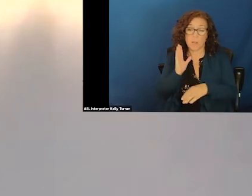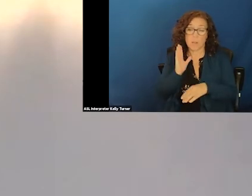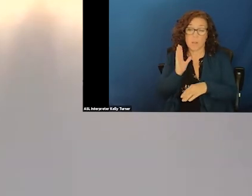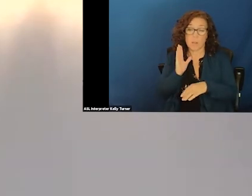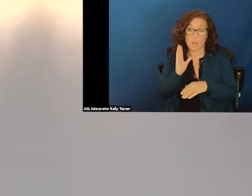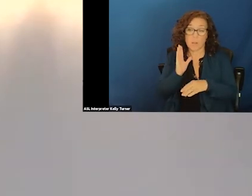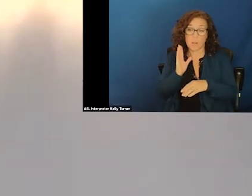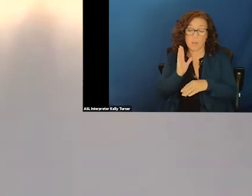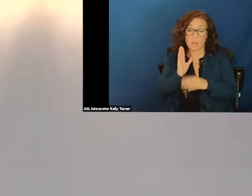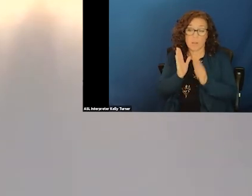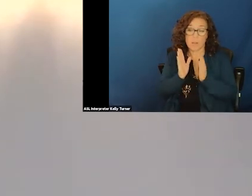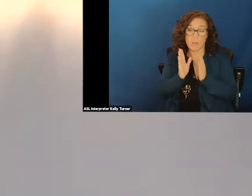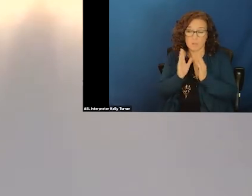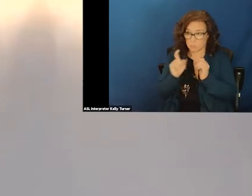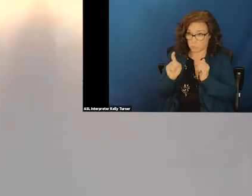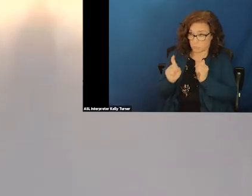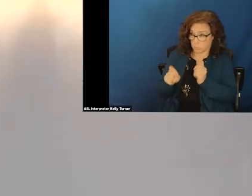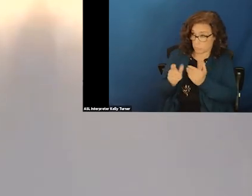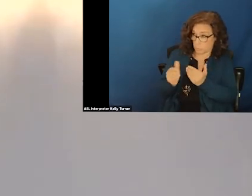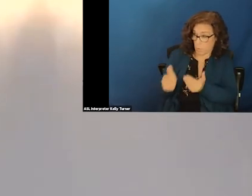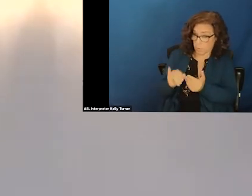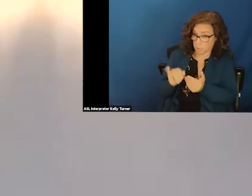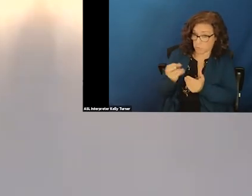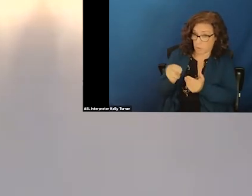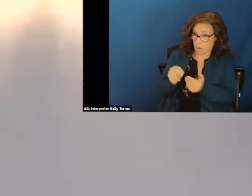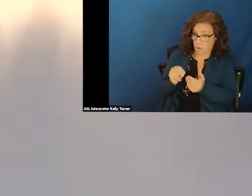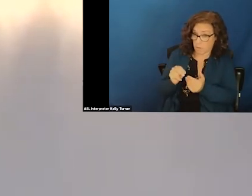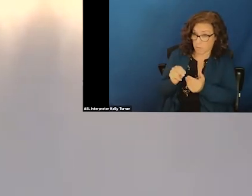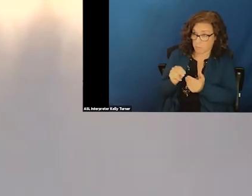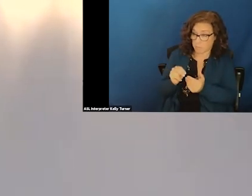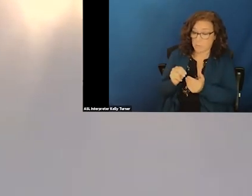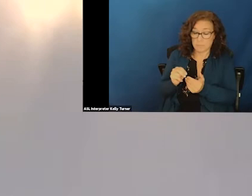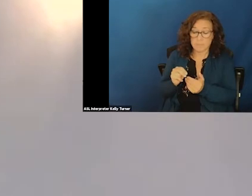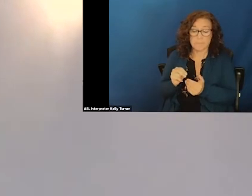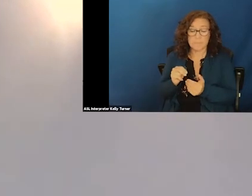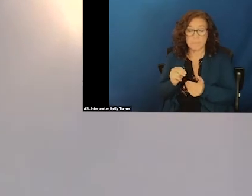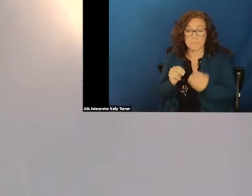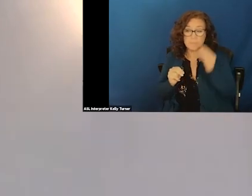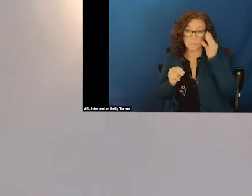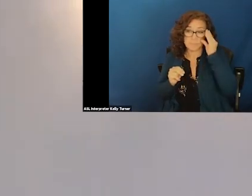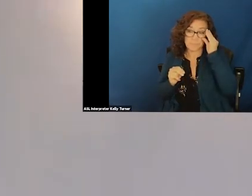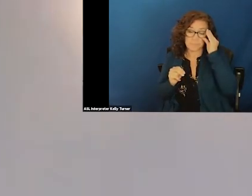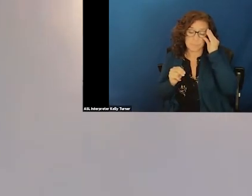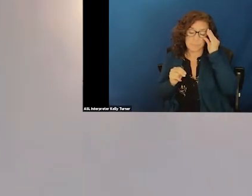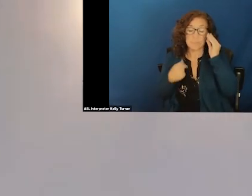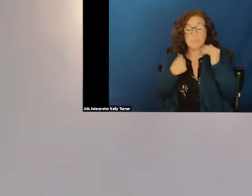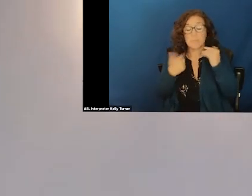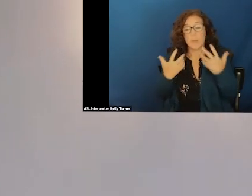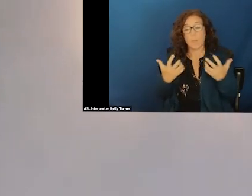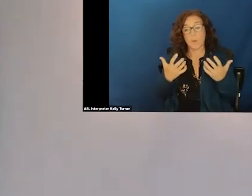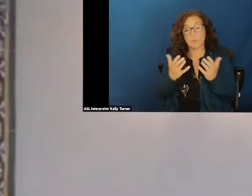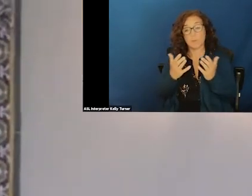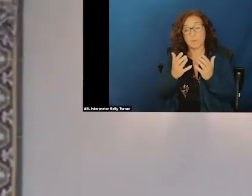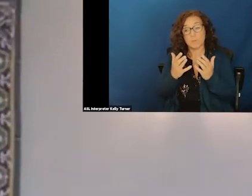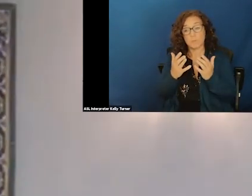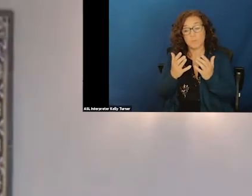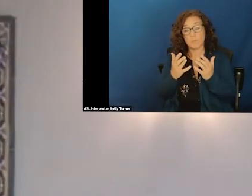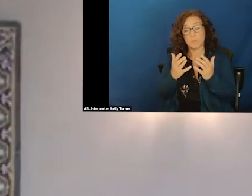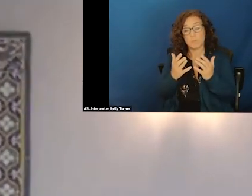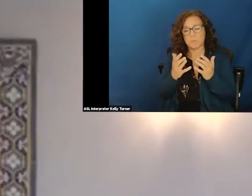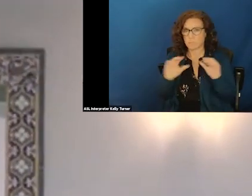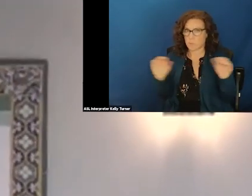So I'd love to call for, we don't have any public comments either, as far as I can tell. So I'd like to call for